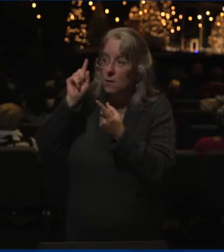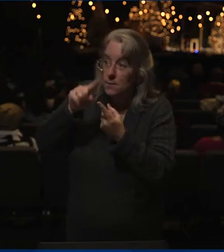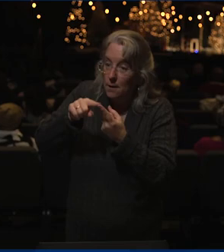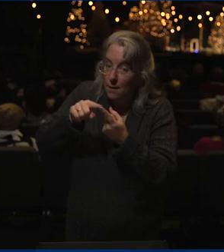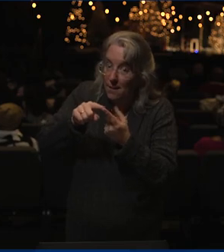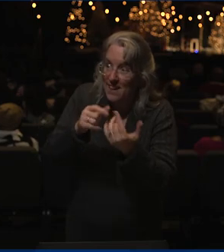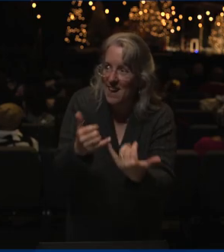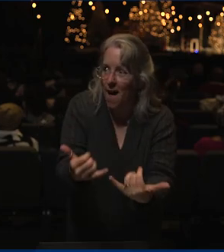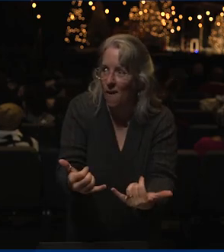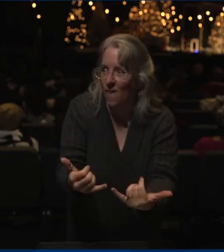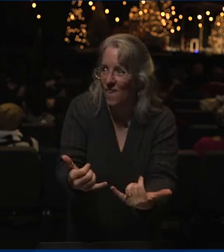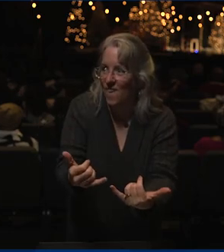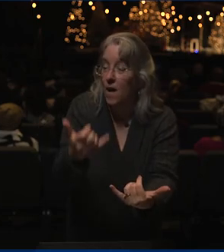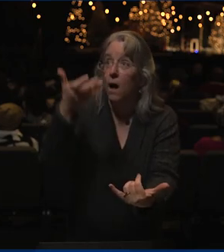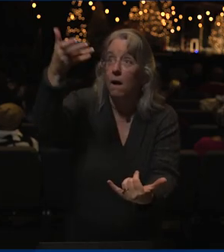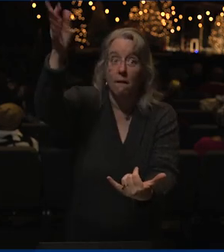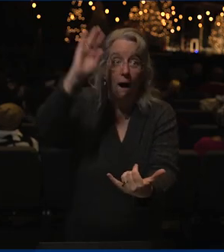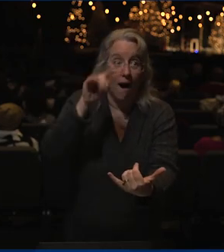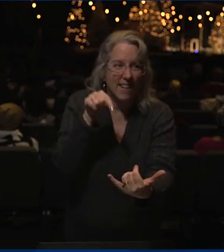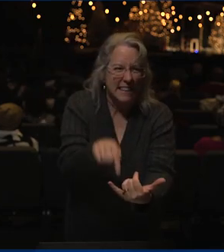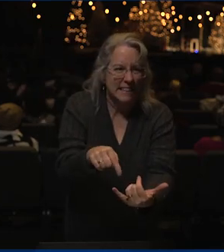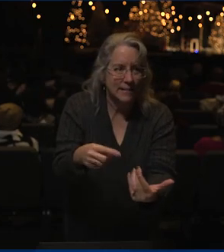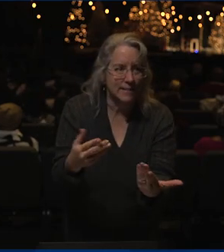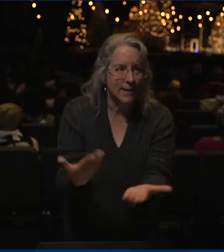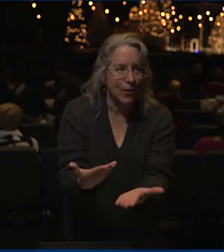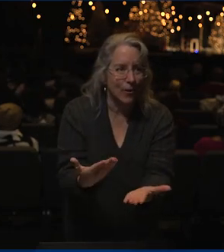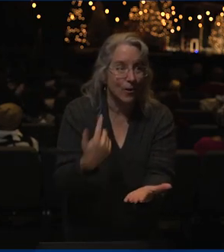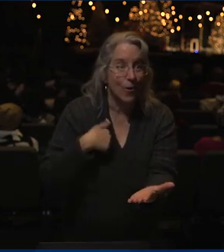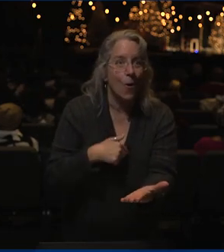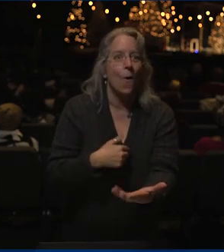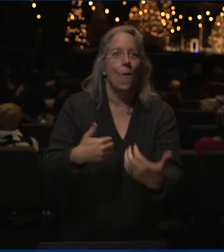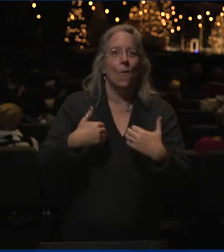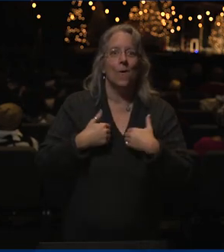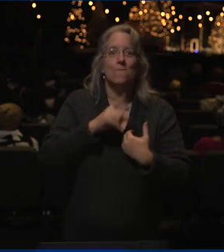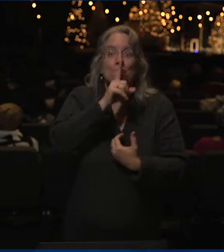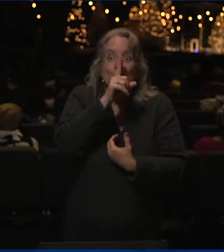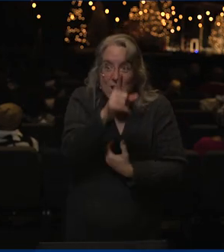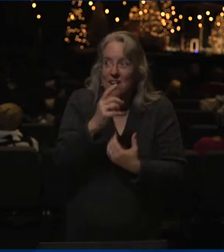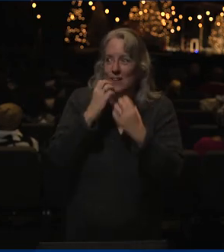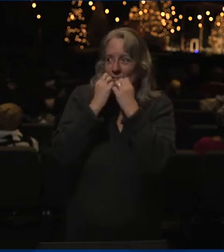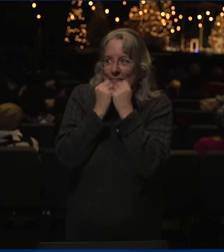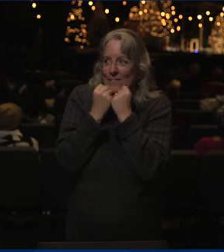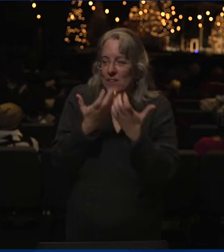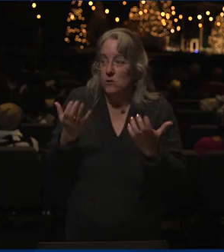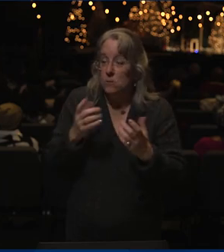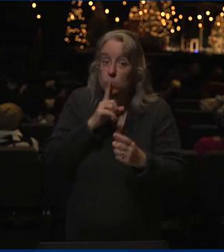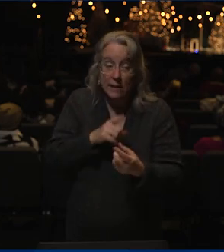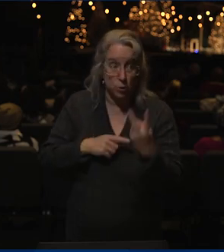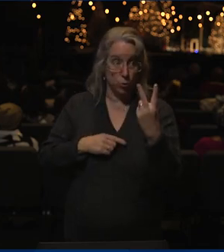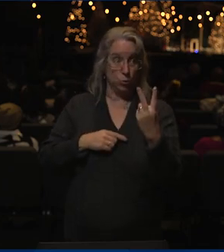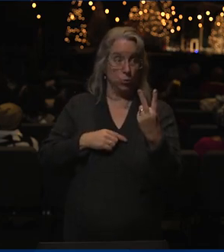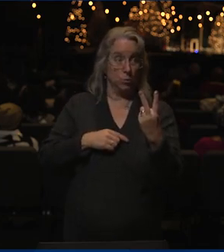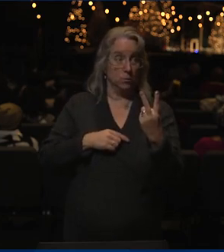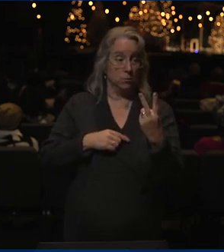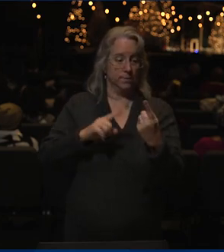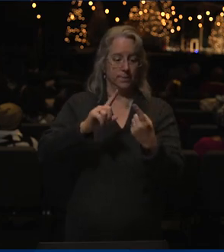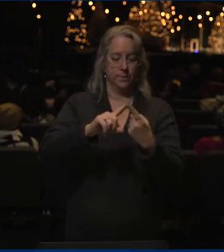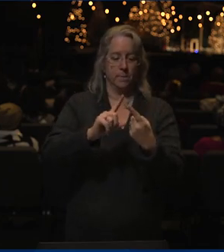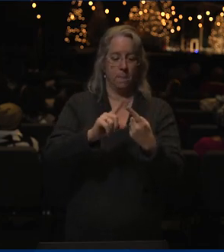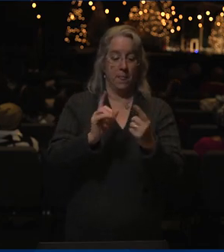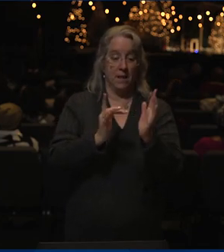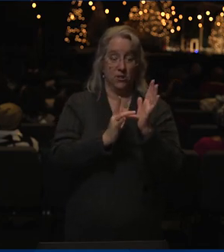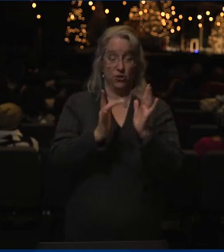God is with us, and we get the real treasure. Actually, two. Jesus is the